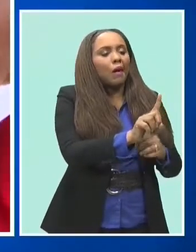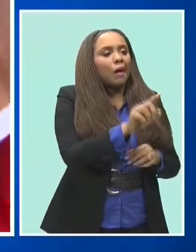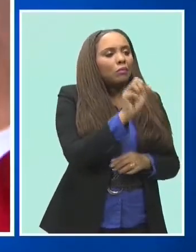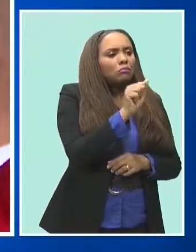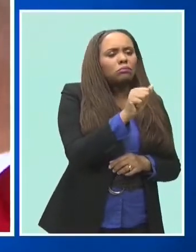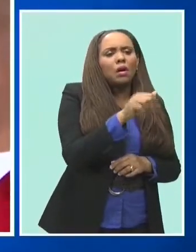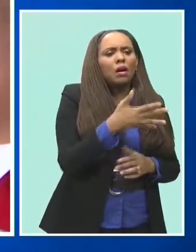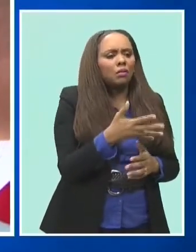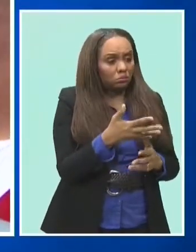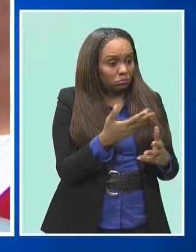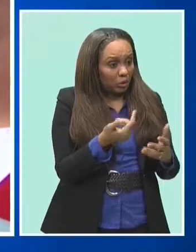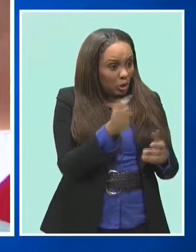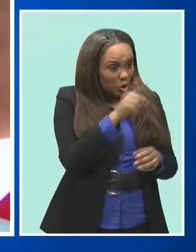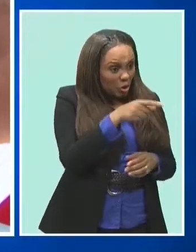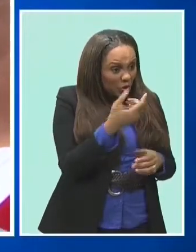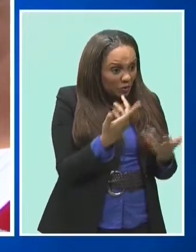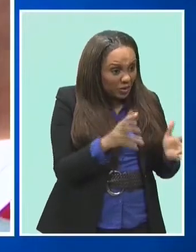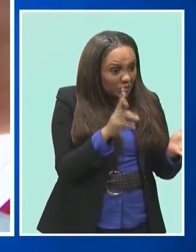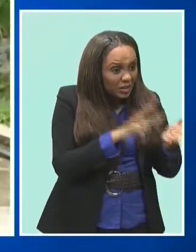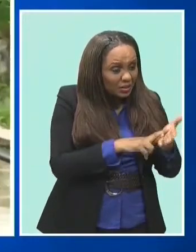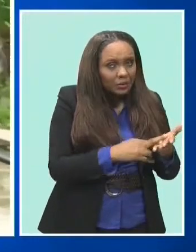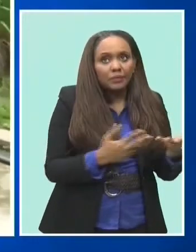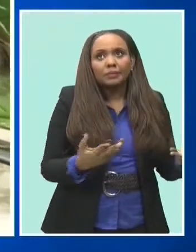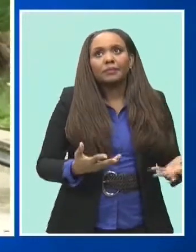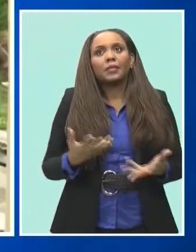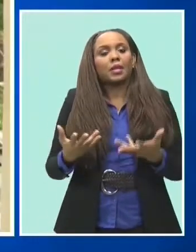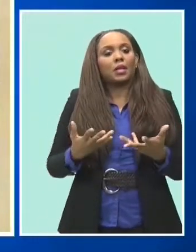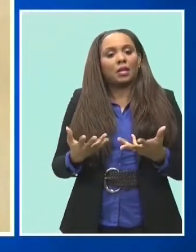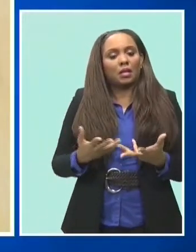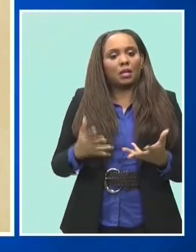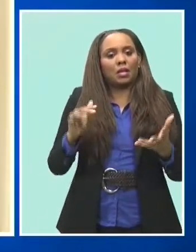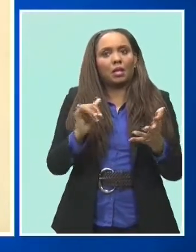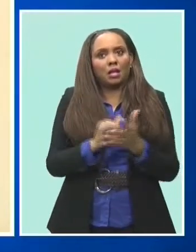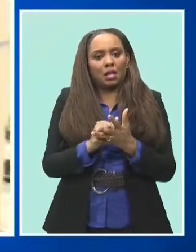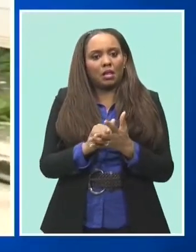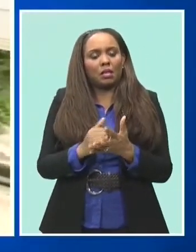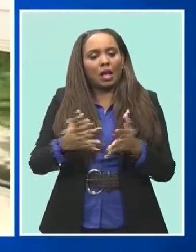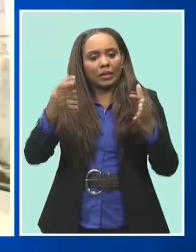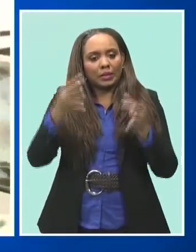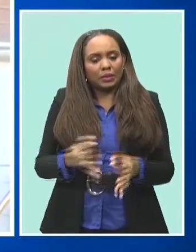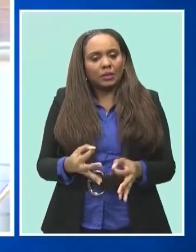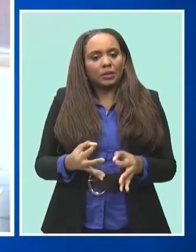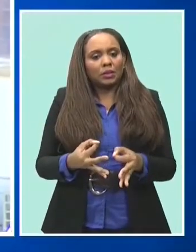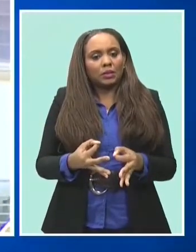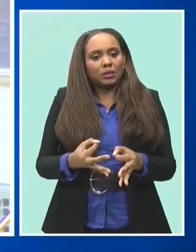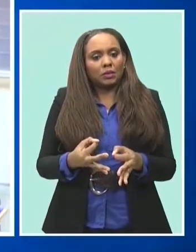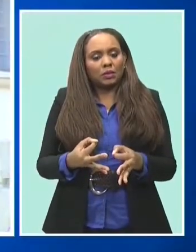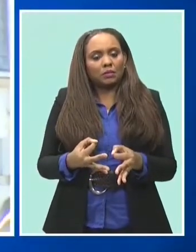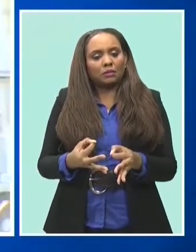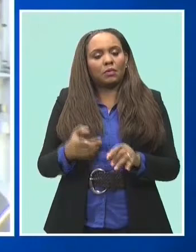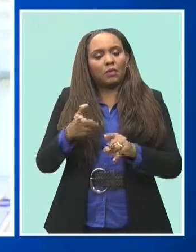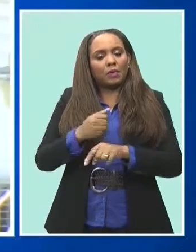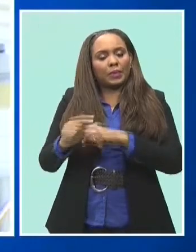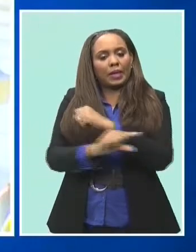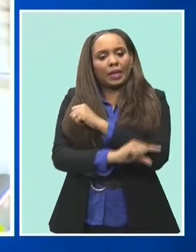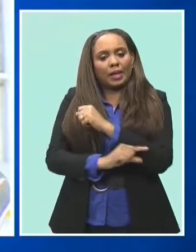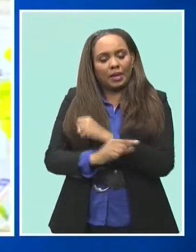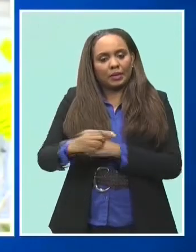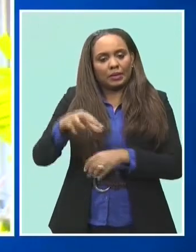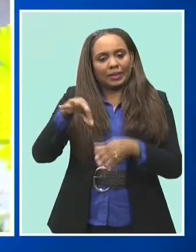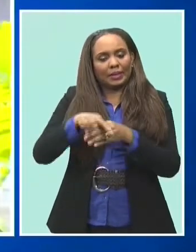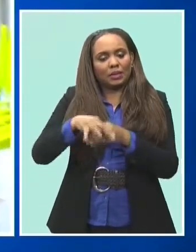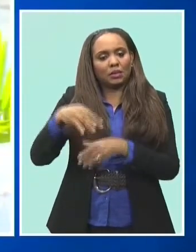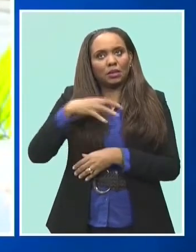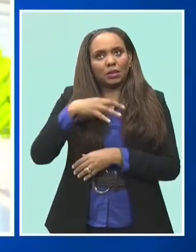on August 31, 2019. This decision was unilaterally taken by Chair of the Guyana Elections Commission, Claudette Singh,